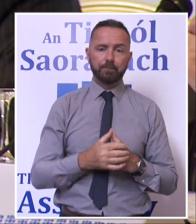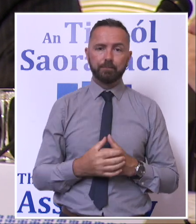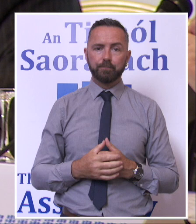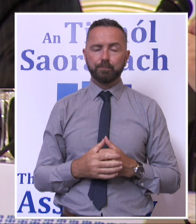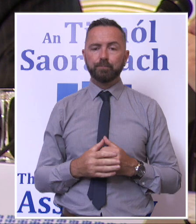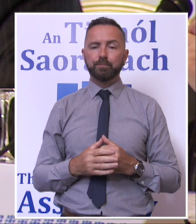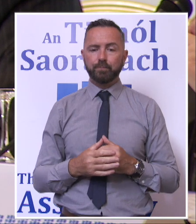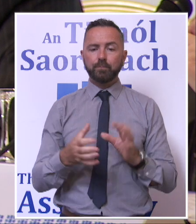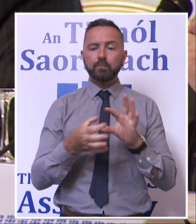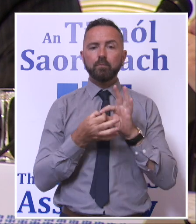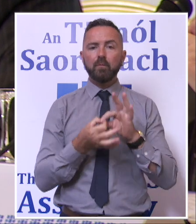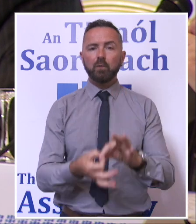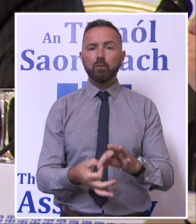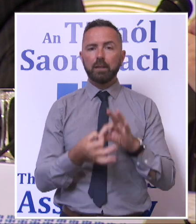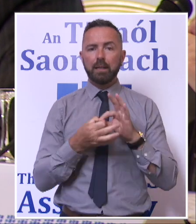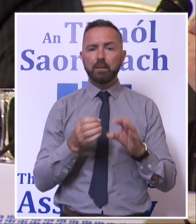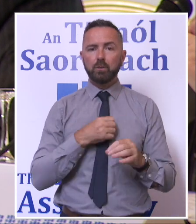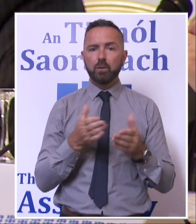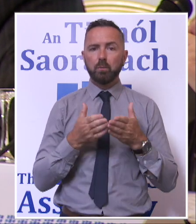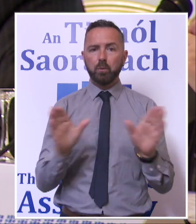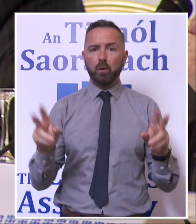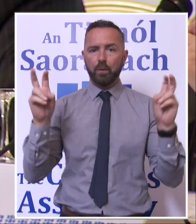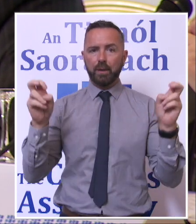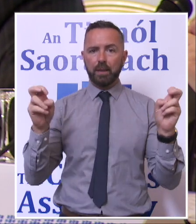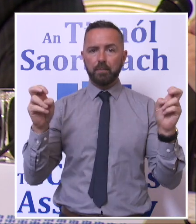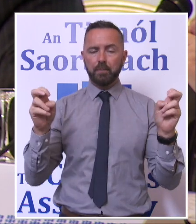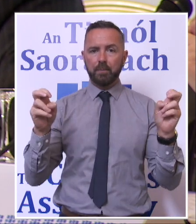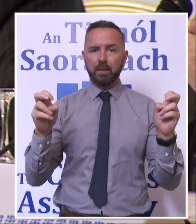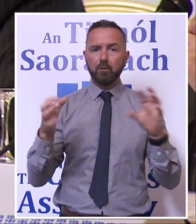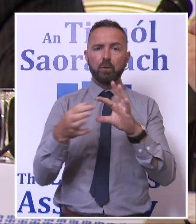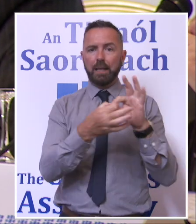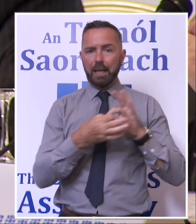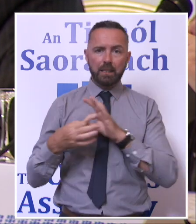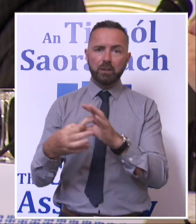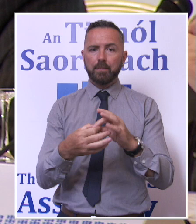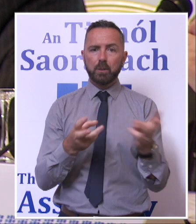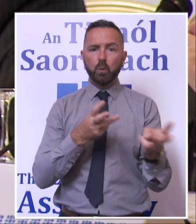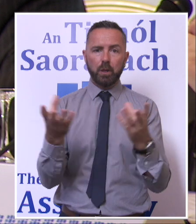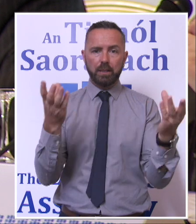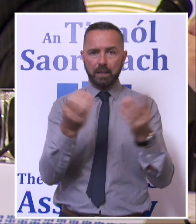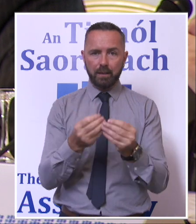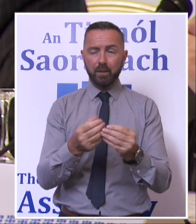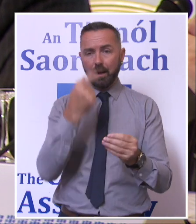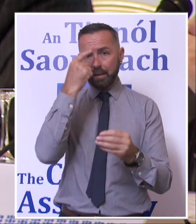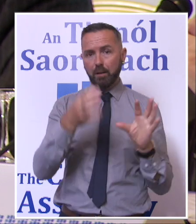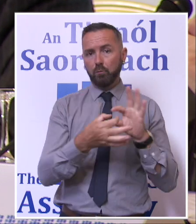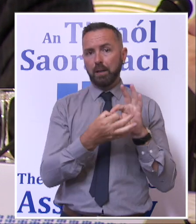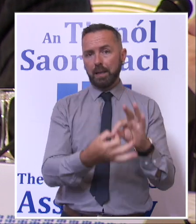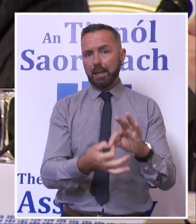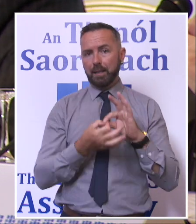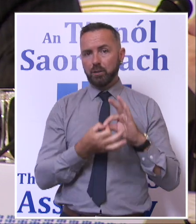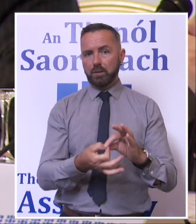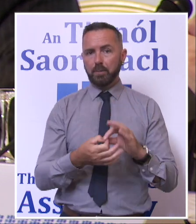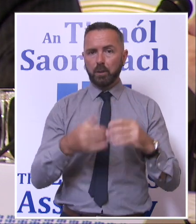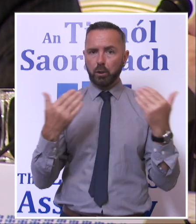in relation to the broader thematic queries about relationships, coordination and collaboration, so I think in relationships, I think it's the